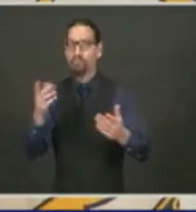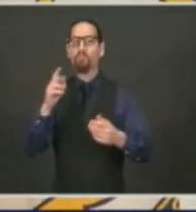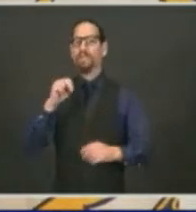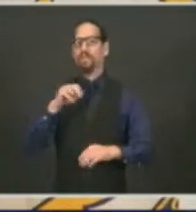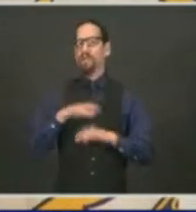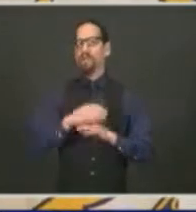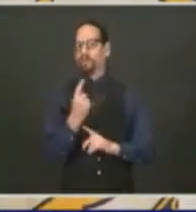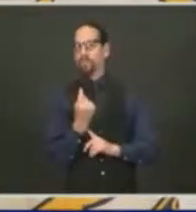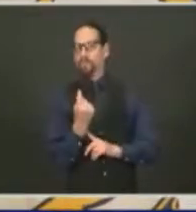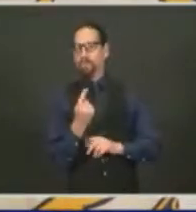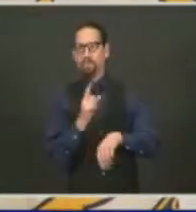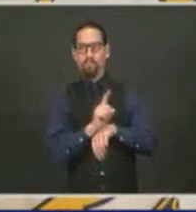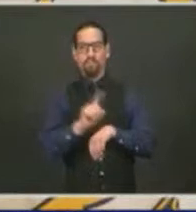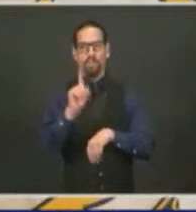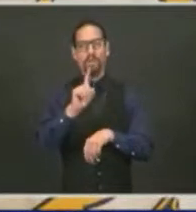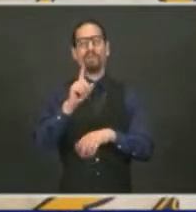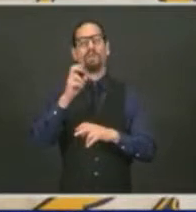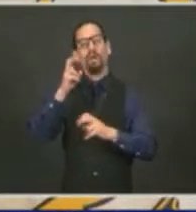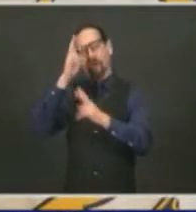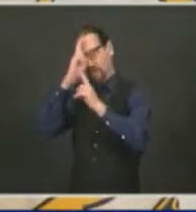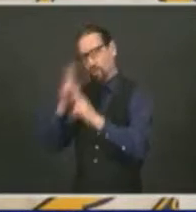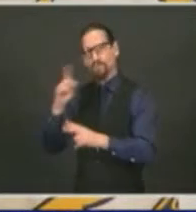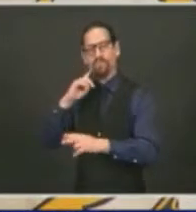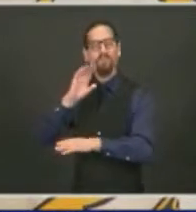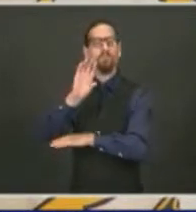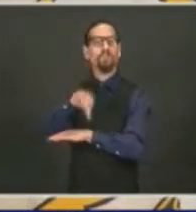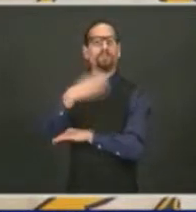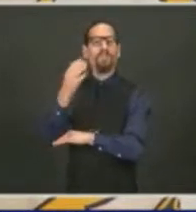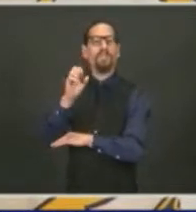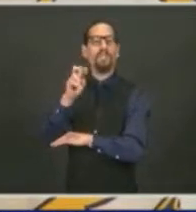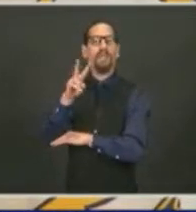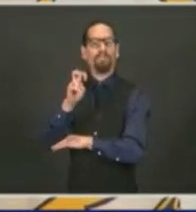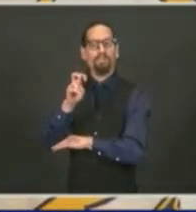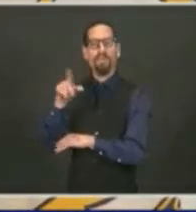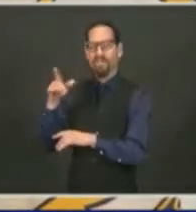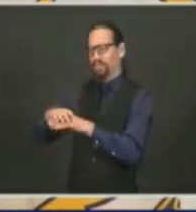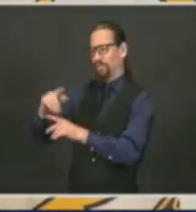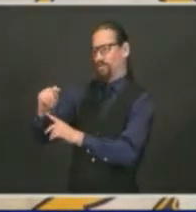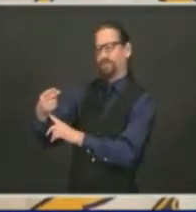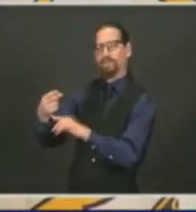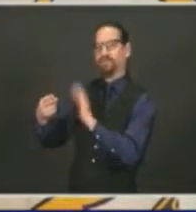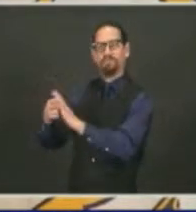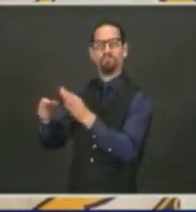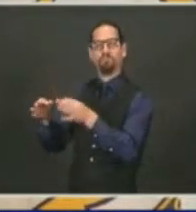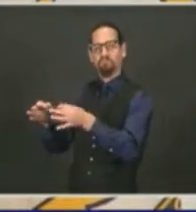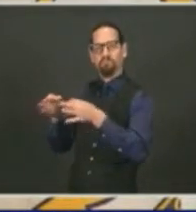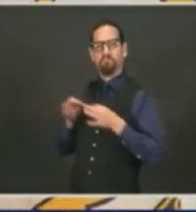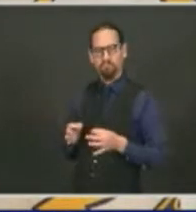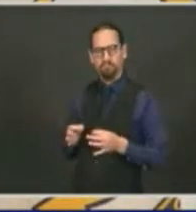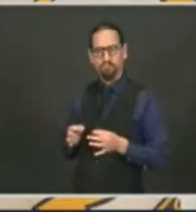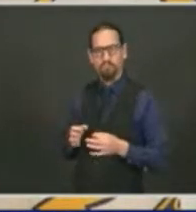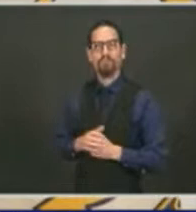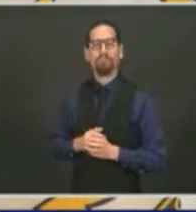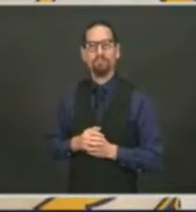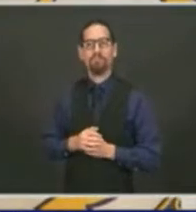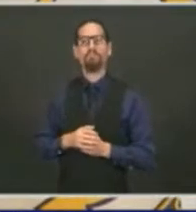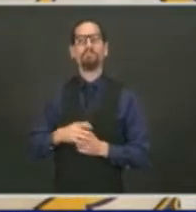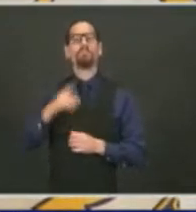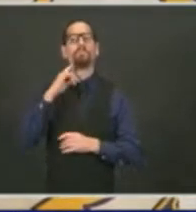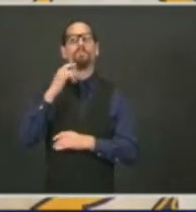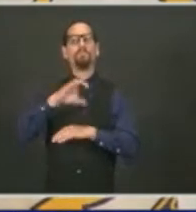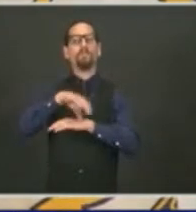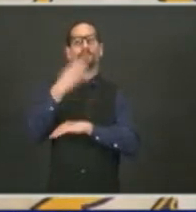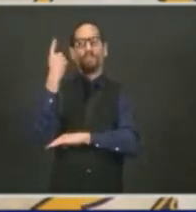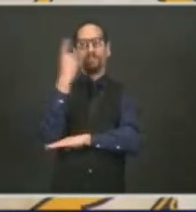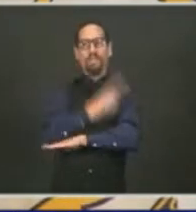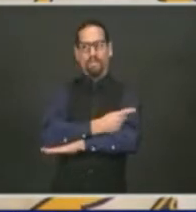on Thursday, and of course, Christmas Day on Friday. And then the week of Christmas and New Year's, there'll be no press conference, and